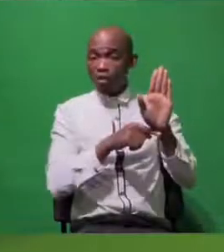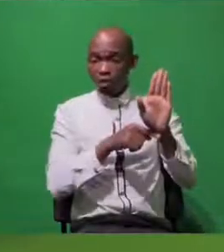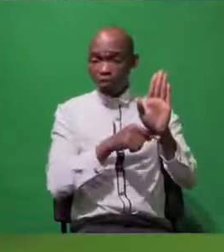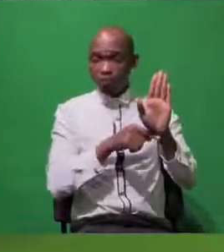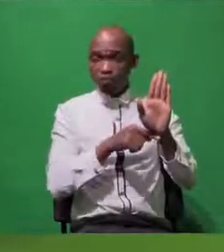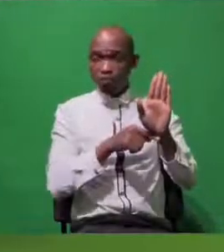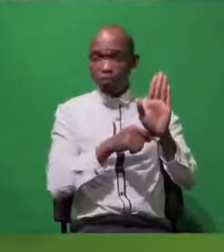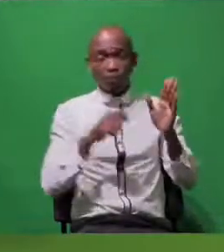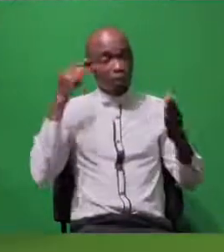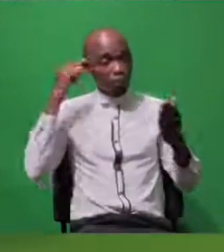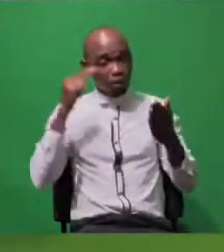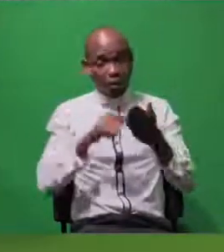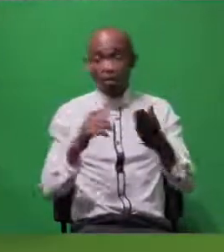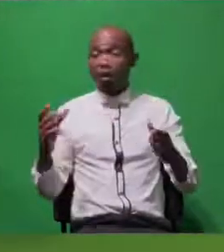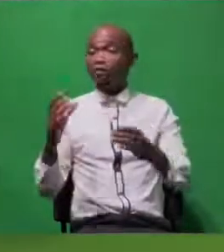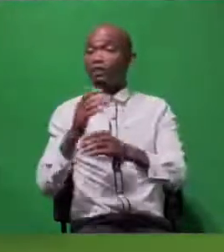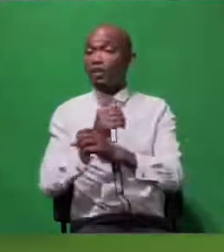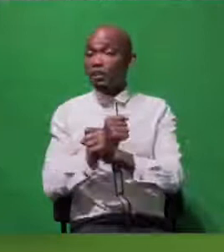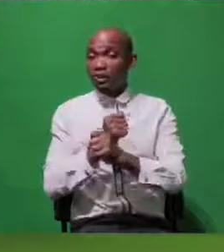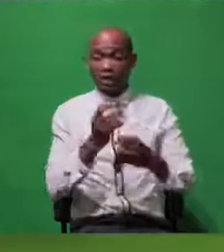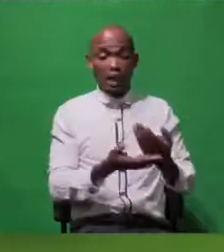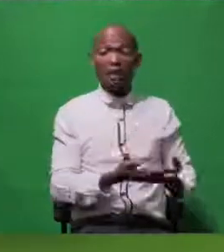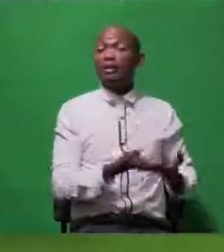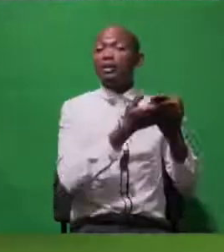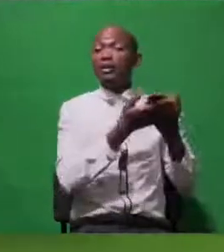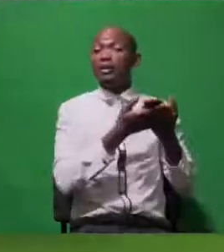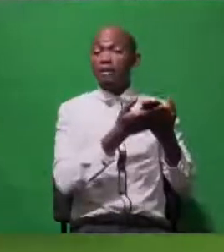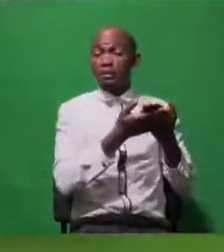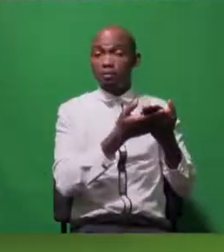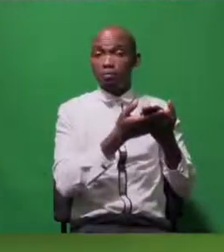or aiming at getting assistants.